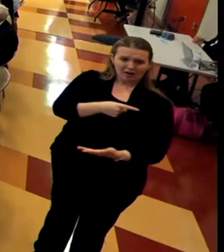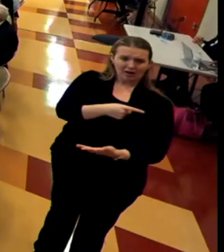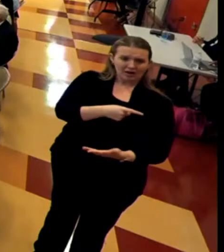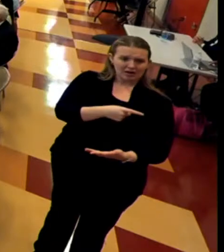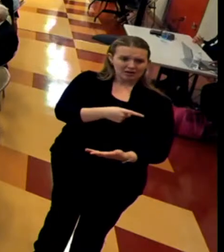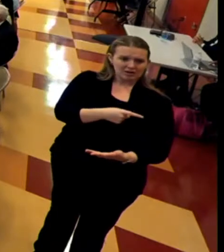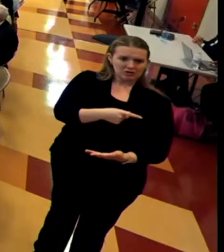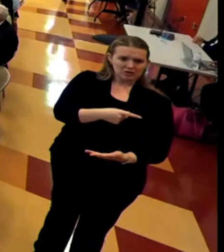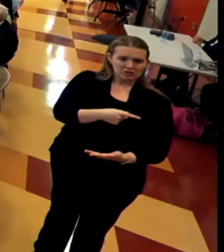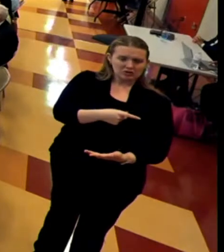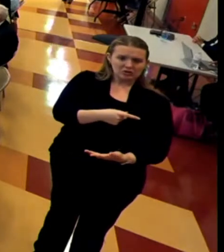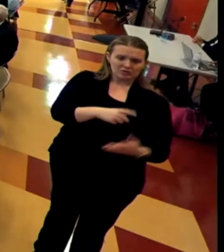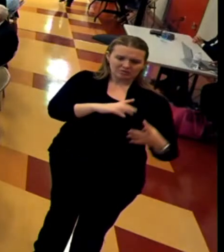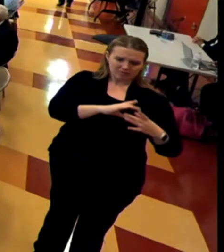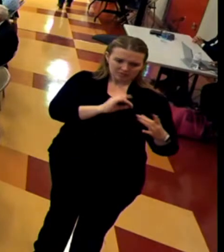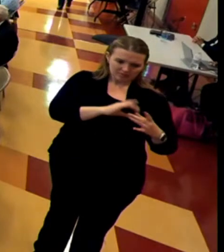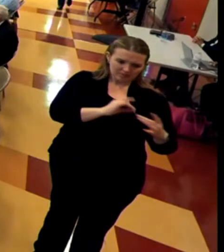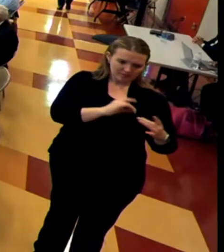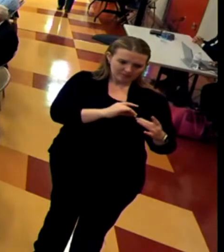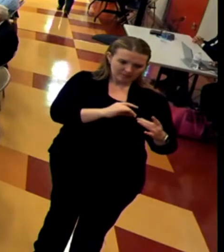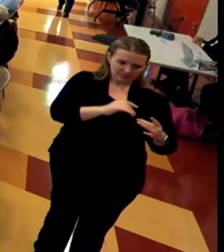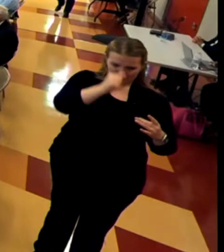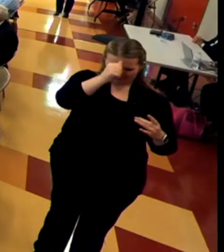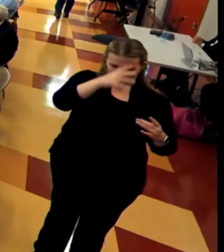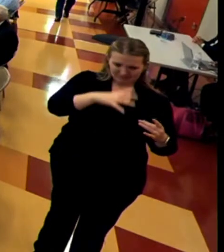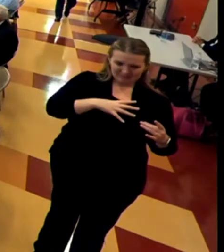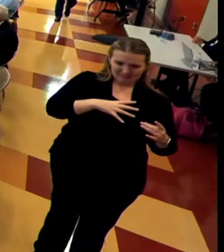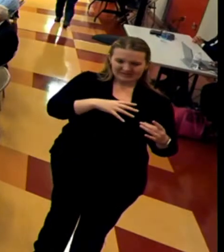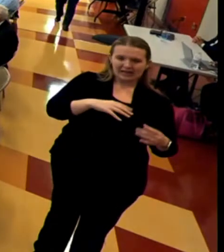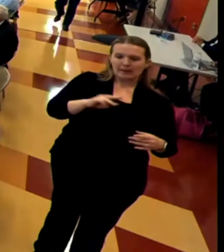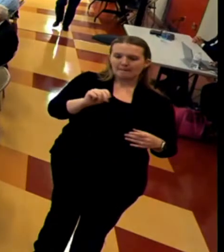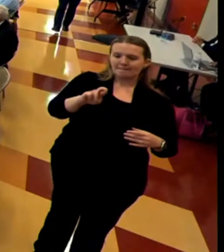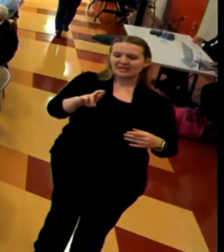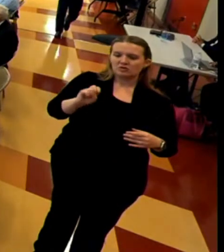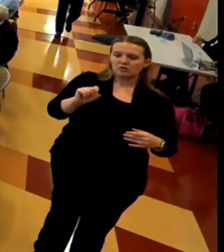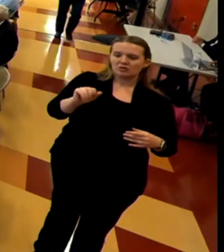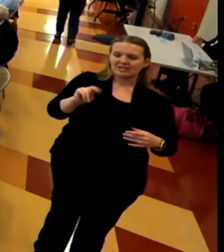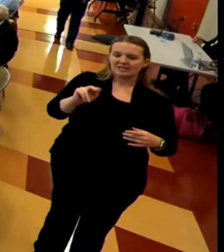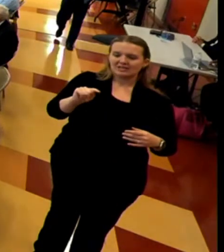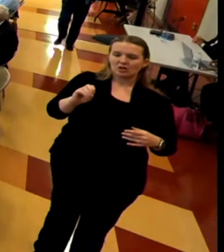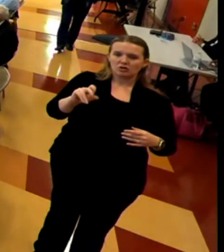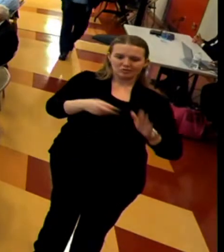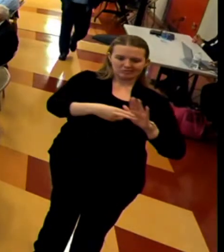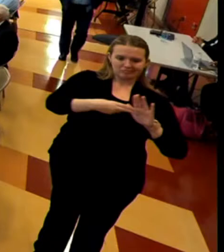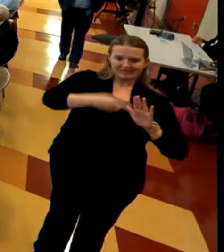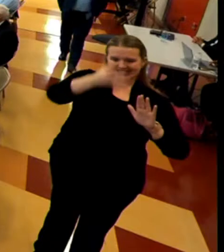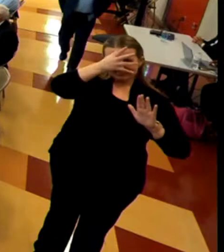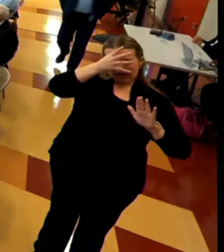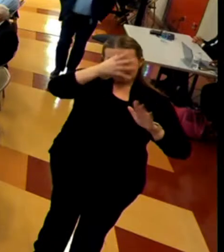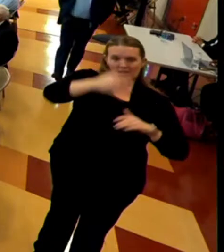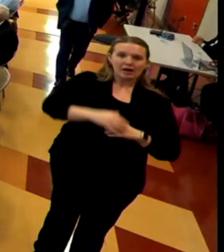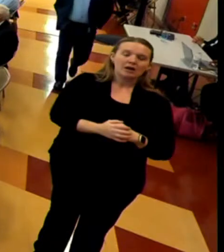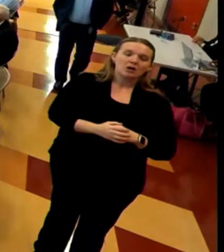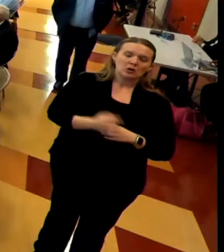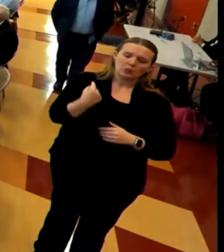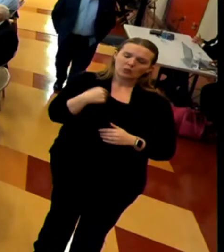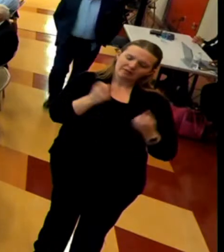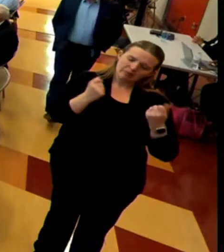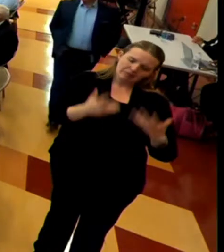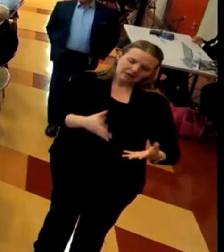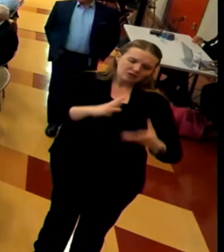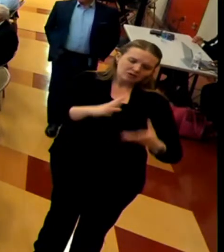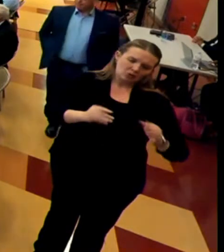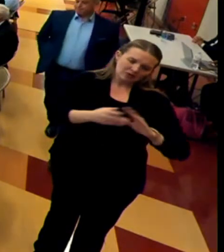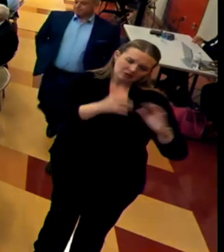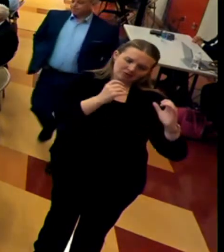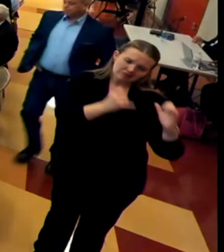calling his Mr. Santos, his father. And we got a lot of stories like that too. So thank you all very much.